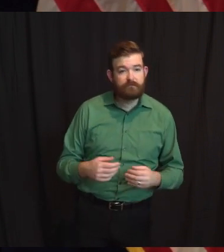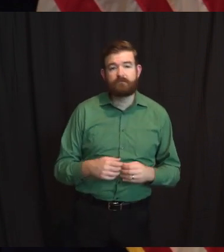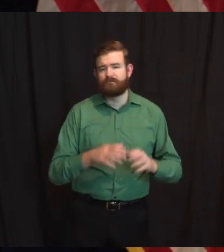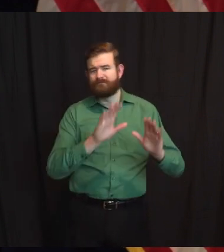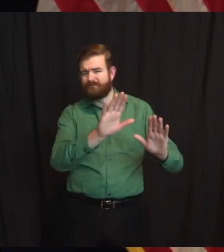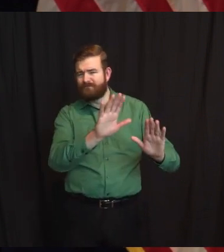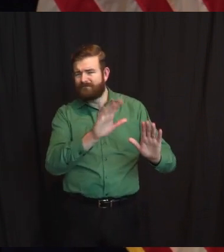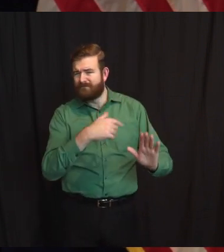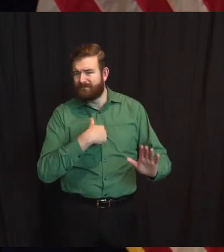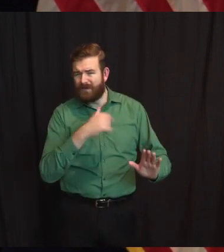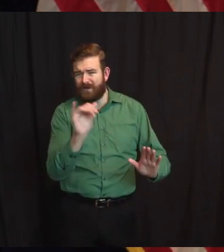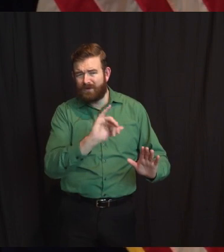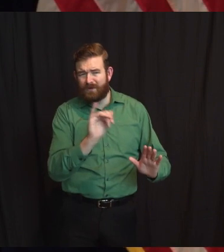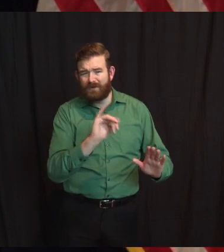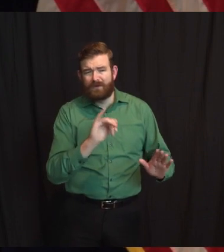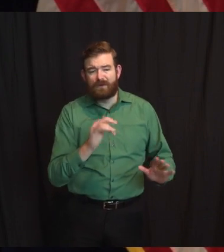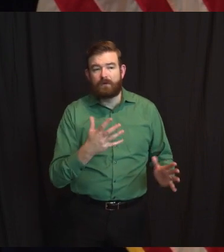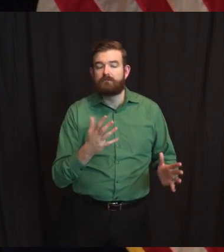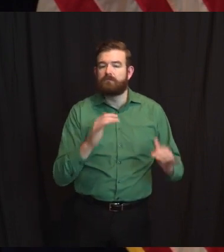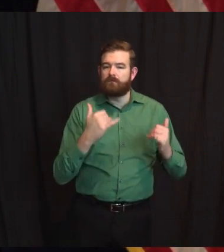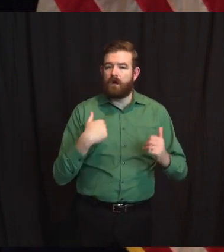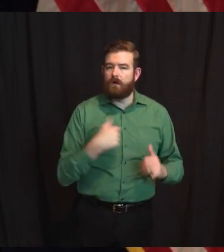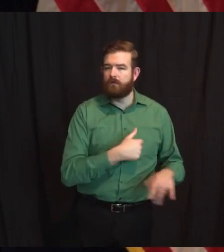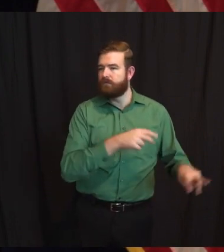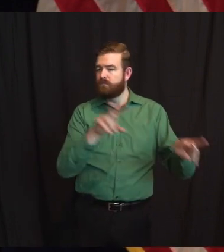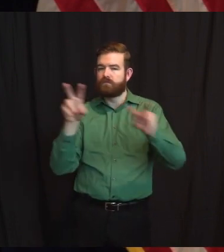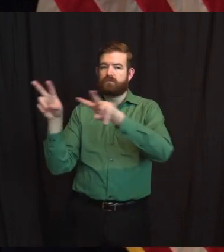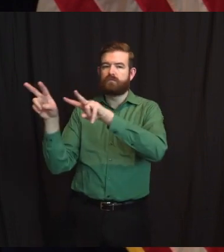going through something similar together. I think we said